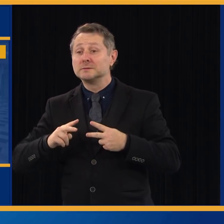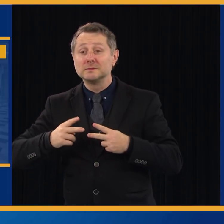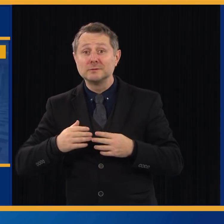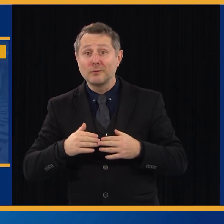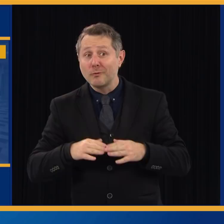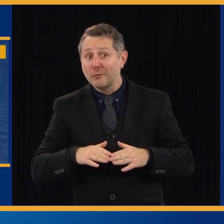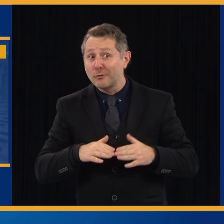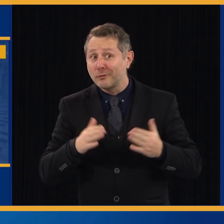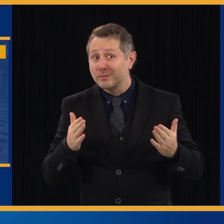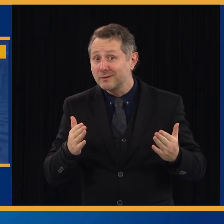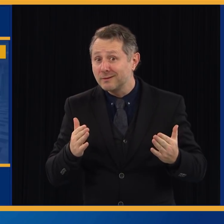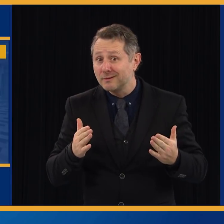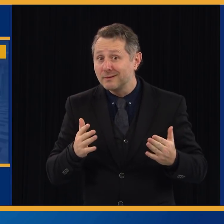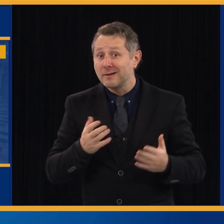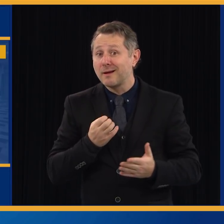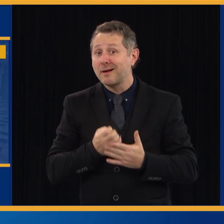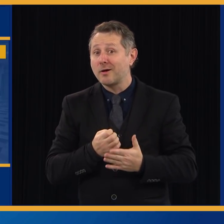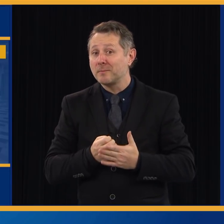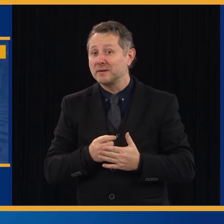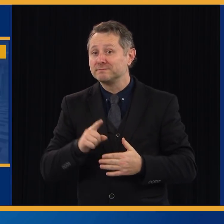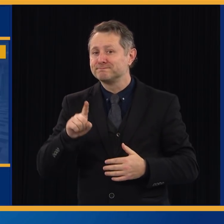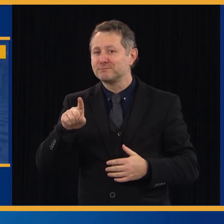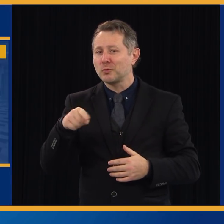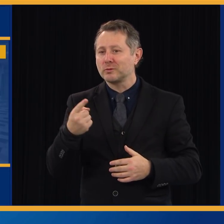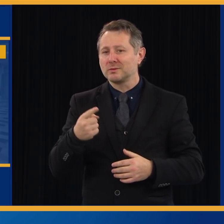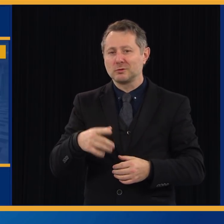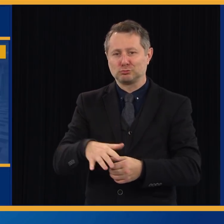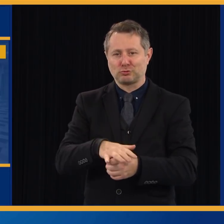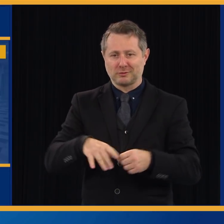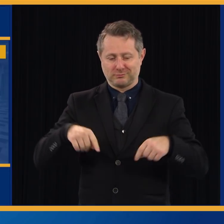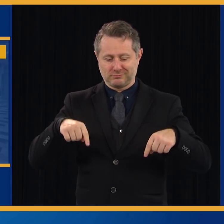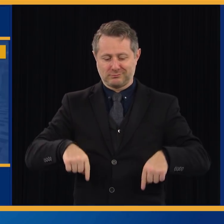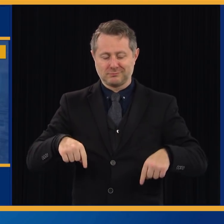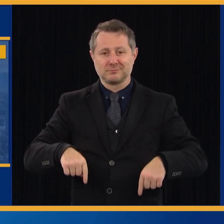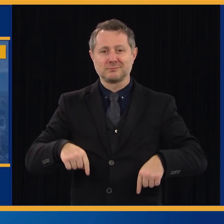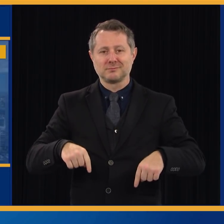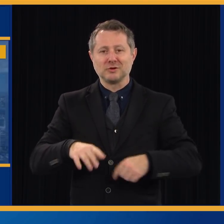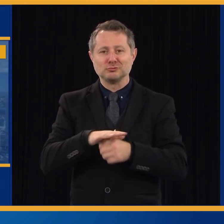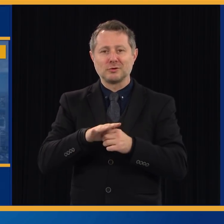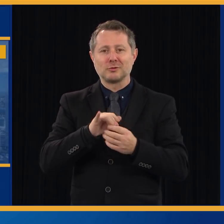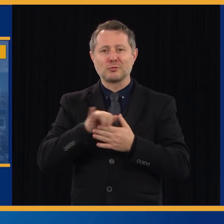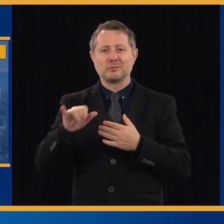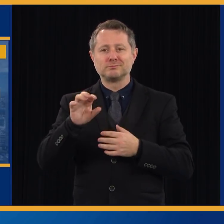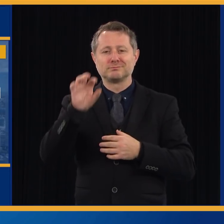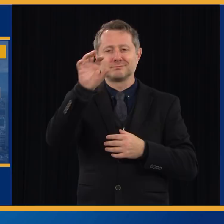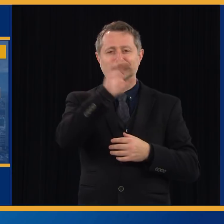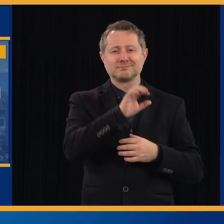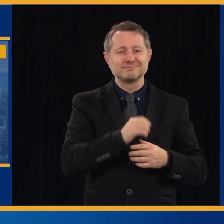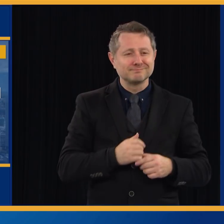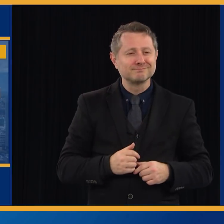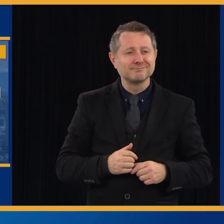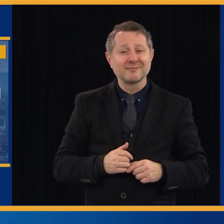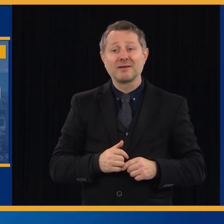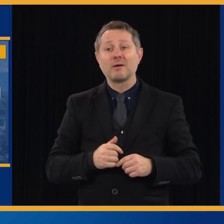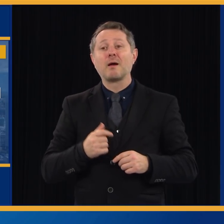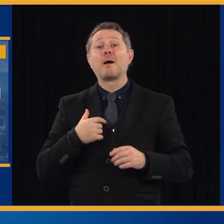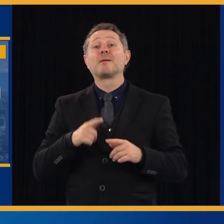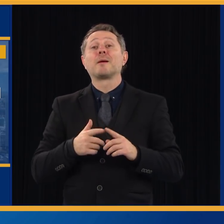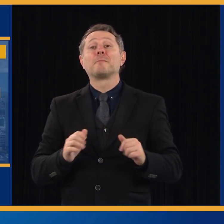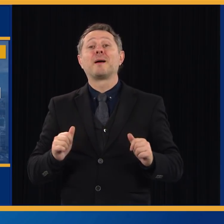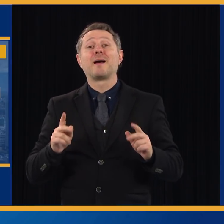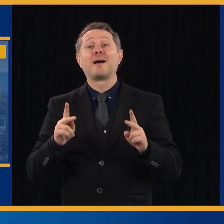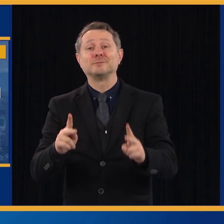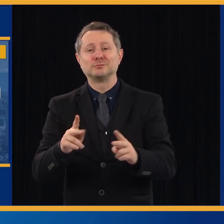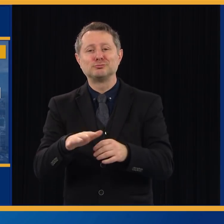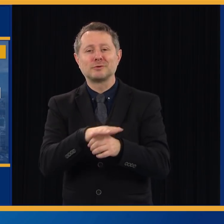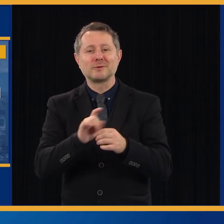that regional context and coordinate it regionally. And that's what we're going to be doing. And